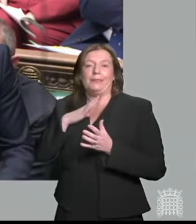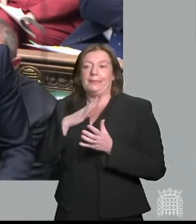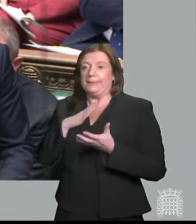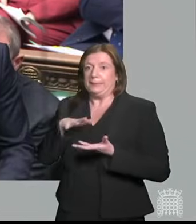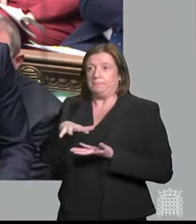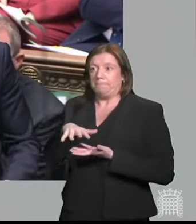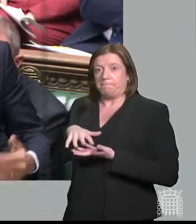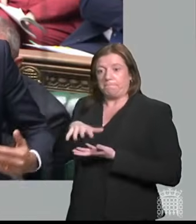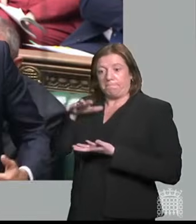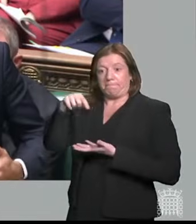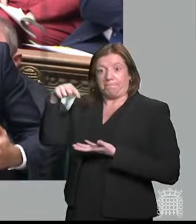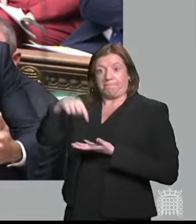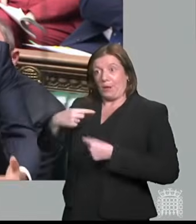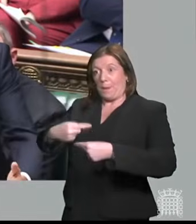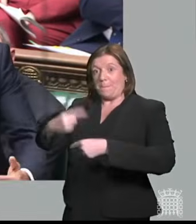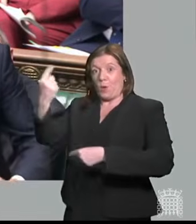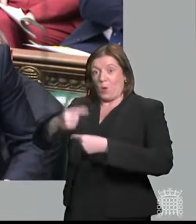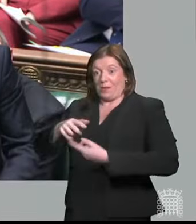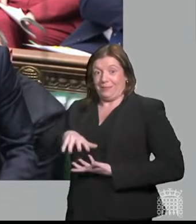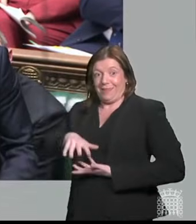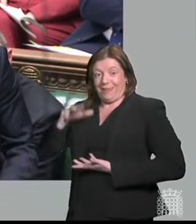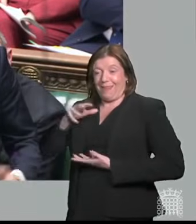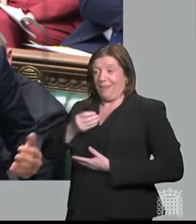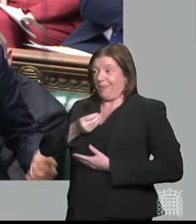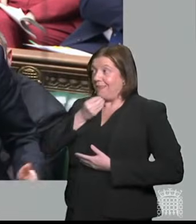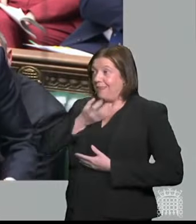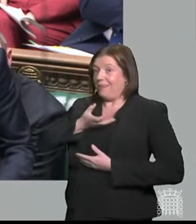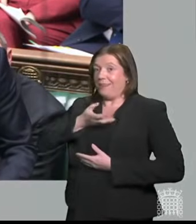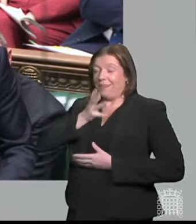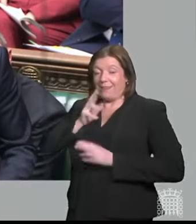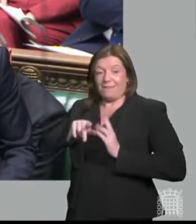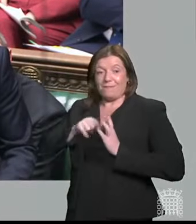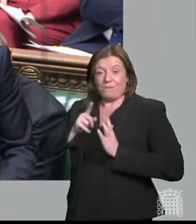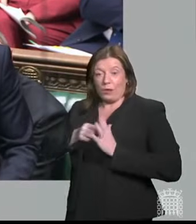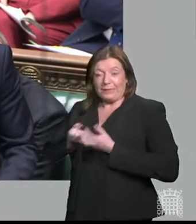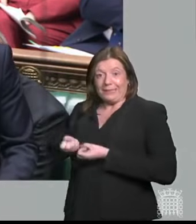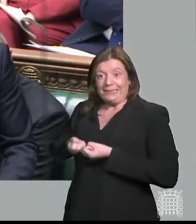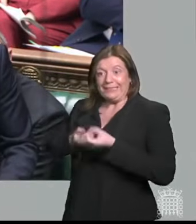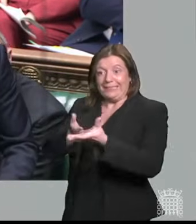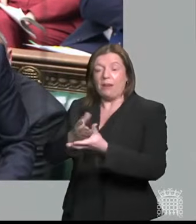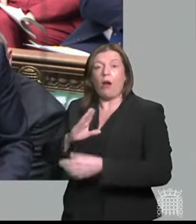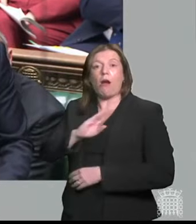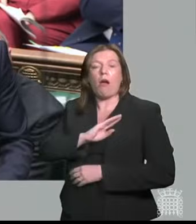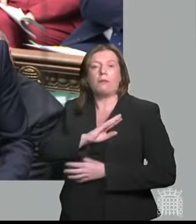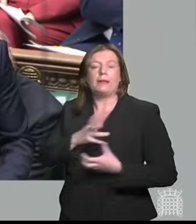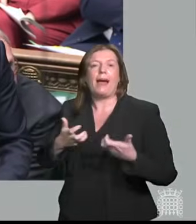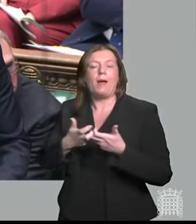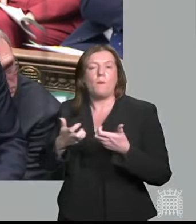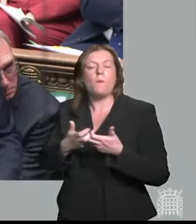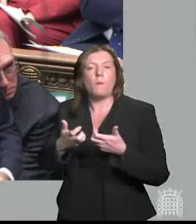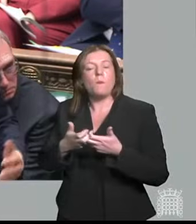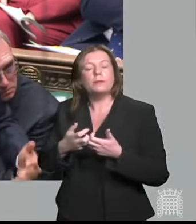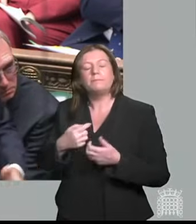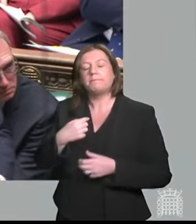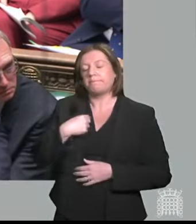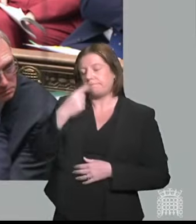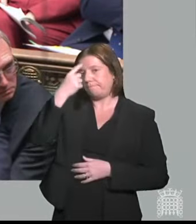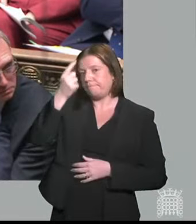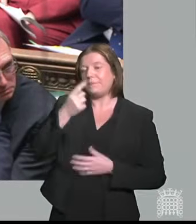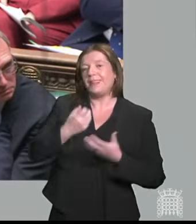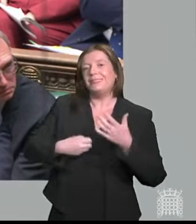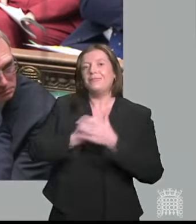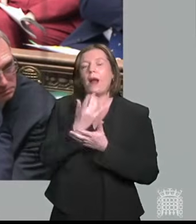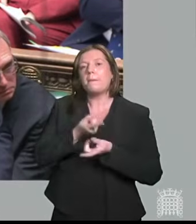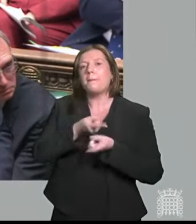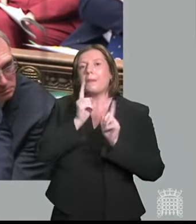stockpiling aid at the border and then moving it into Gaza, and I want to reassure my honourable friend and the whole House that is something that the Development Minister